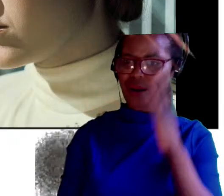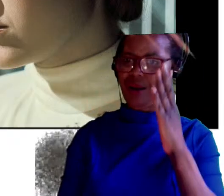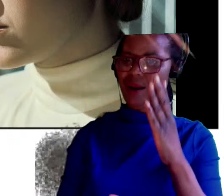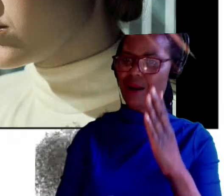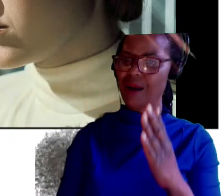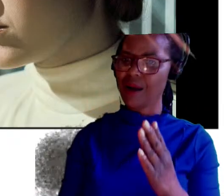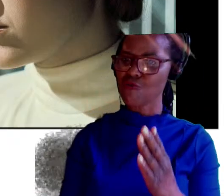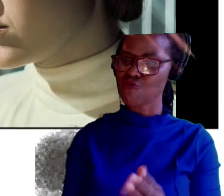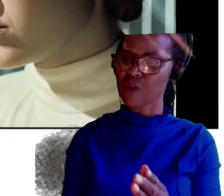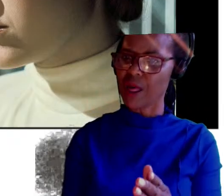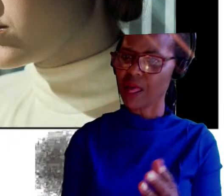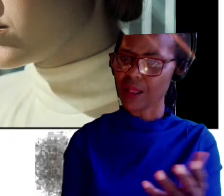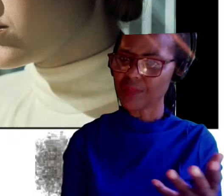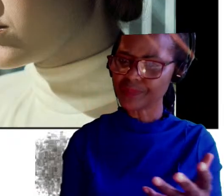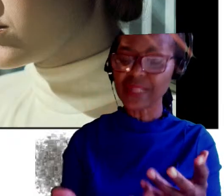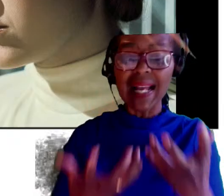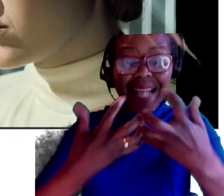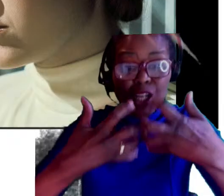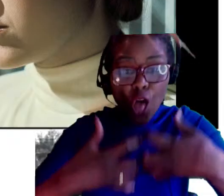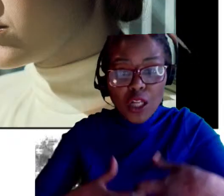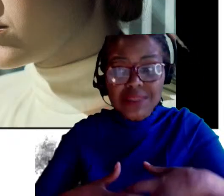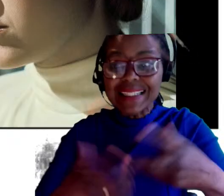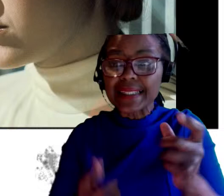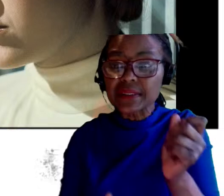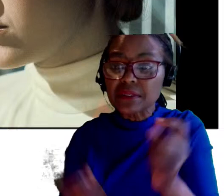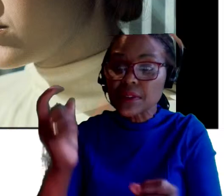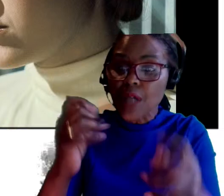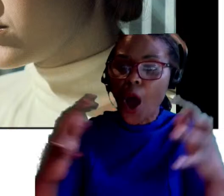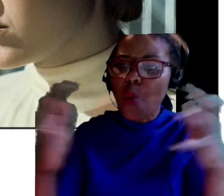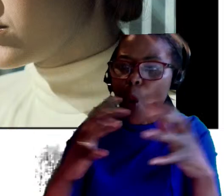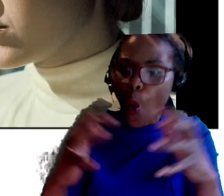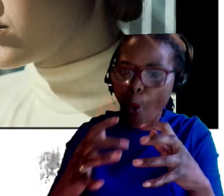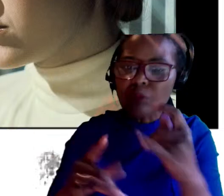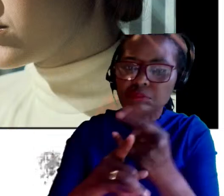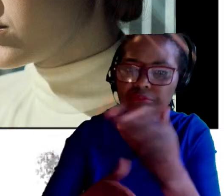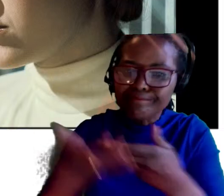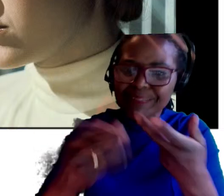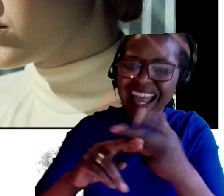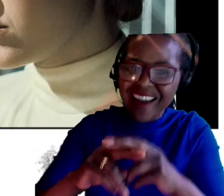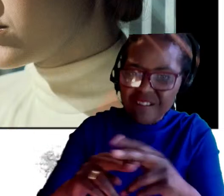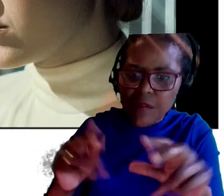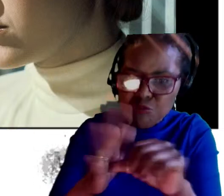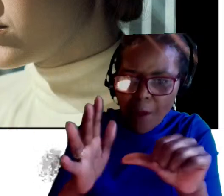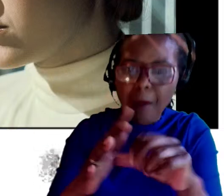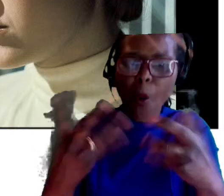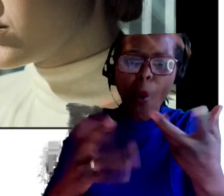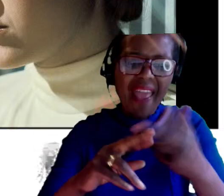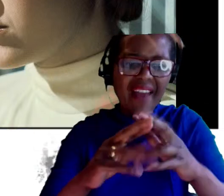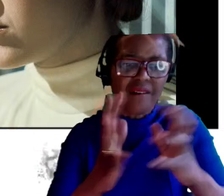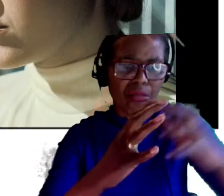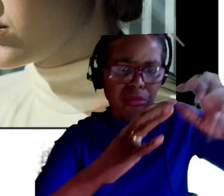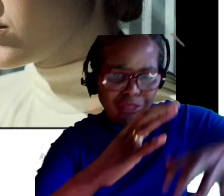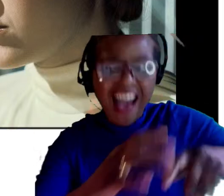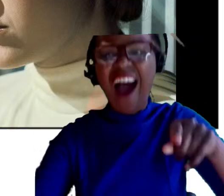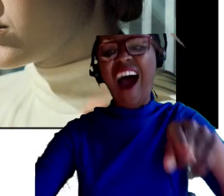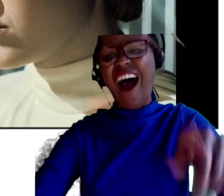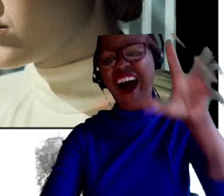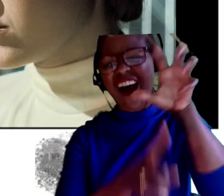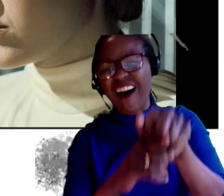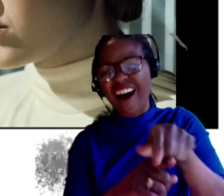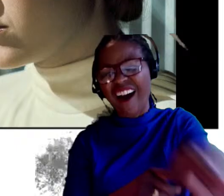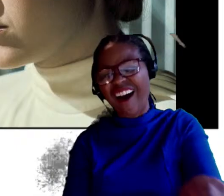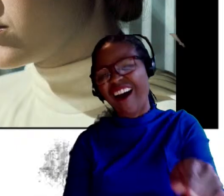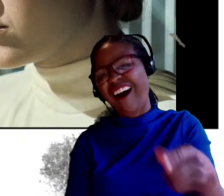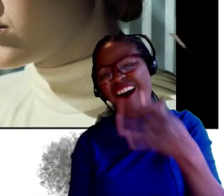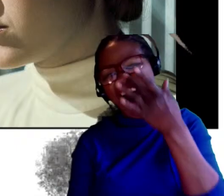Technology in Star Wars is only really discussed if it's a problem or it doesn't work or there's a glitch like an unshielded exhaust port to a main reactor or something like